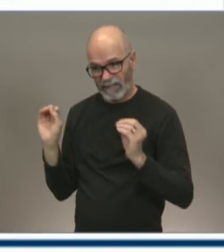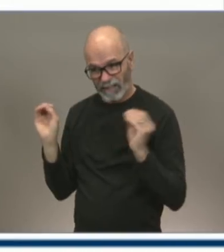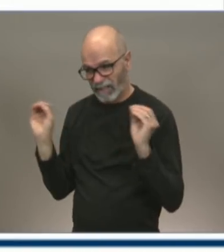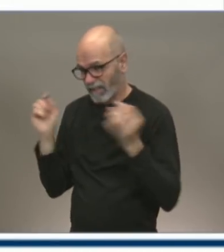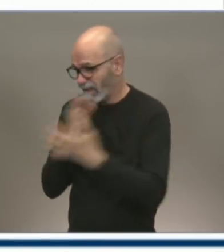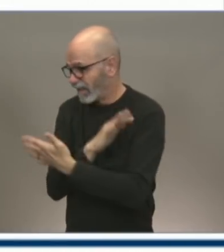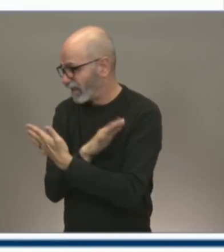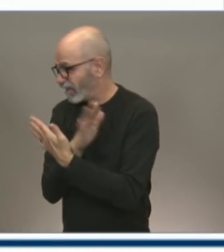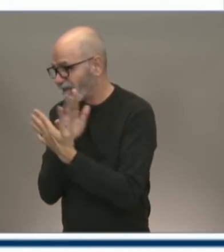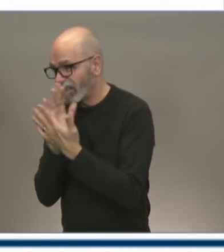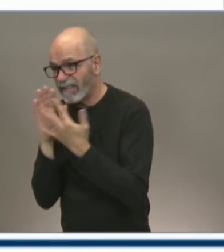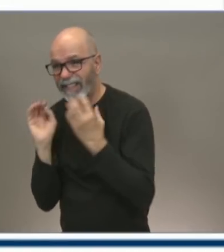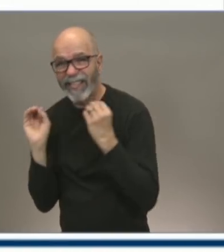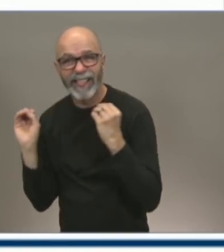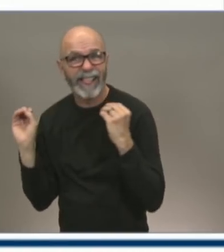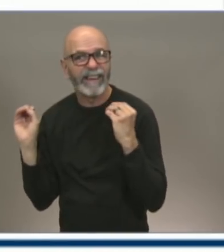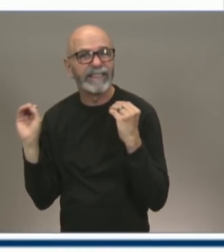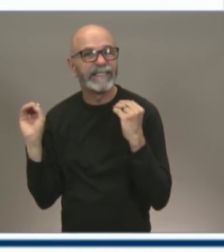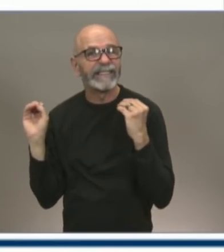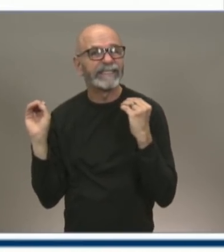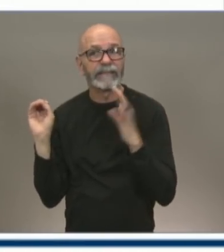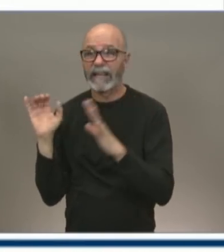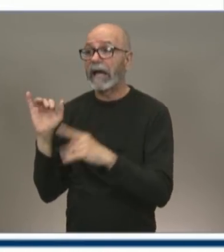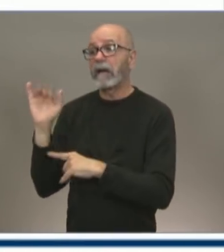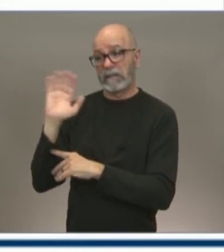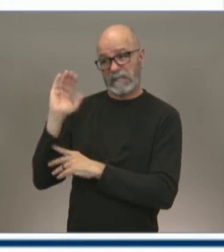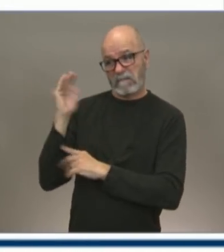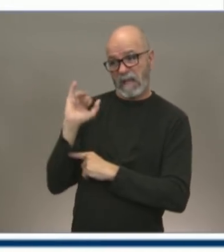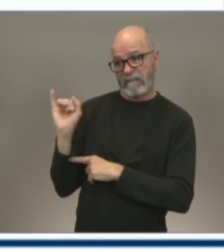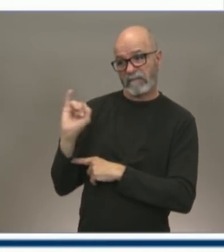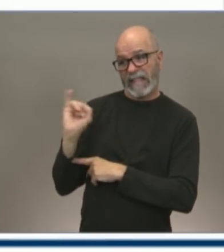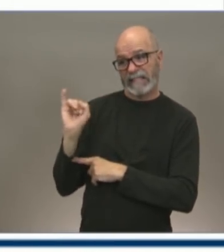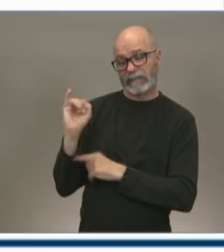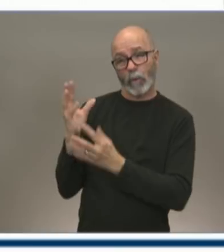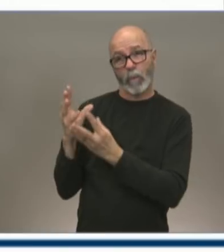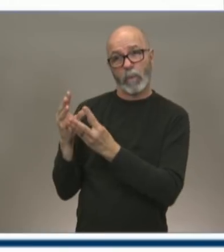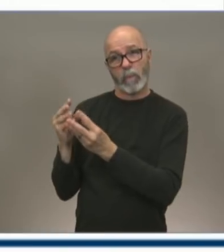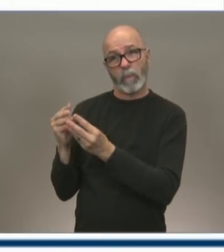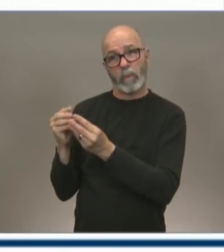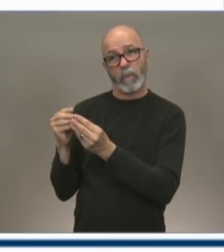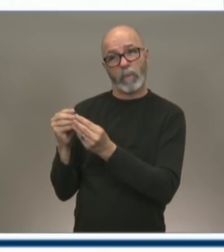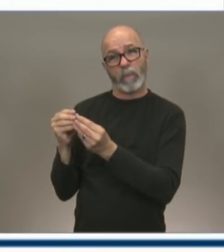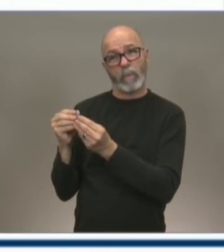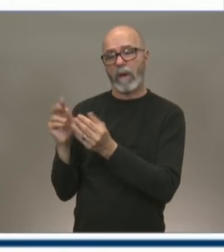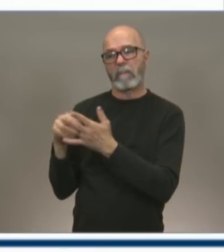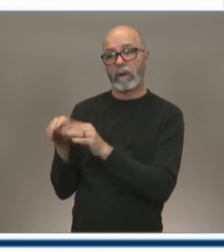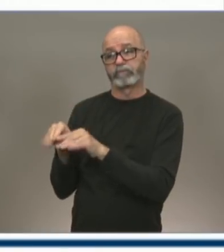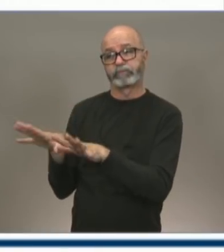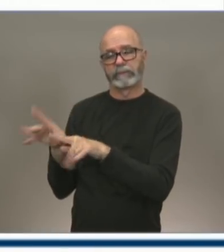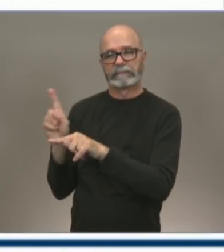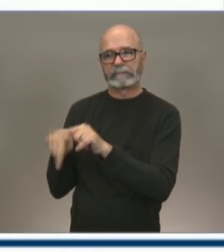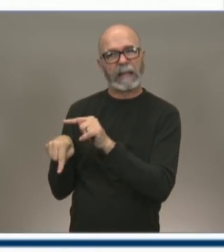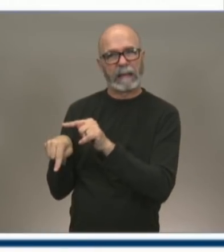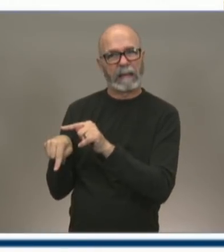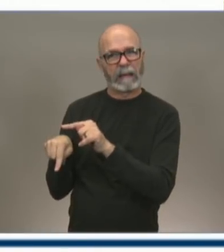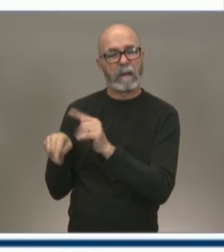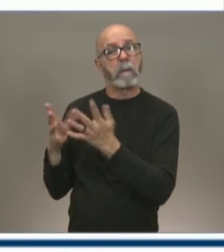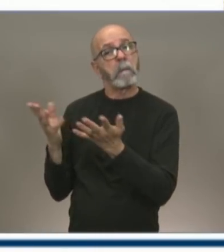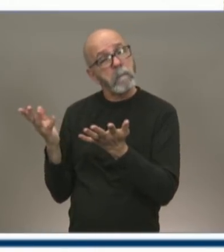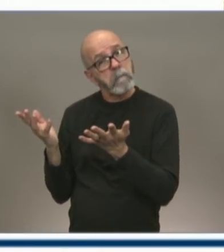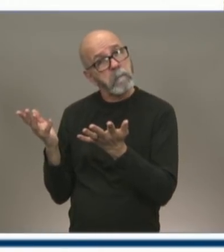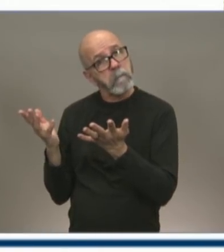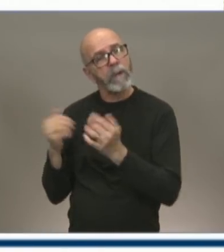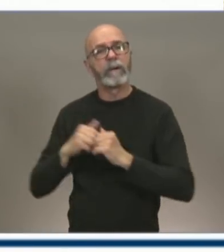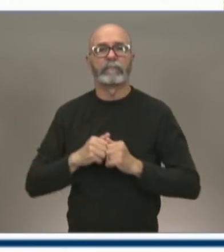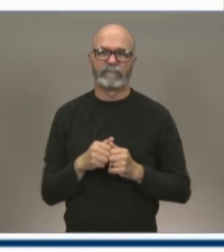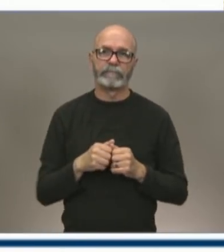have their infection resolved, and they're no longer able to spread that virus to anybody else. Next question will go to Elizabeth Patterson with the Cape